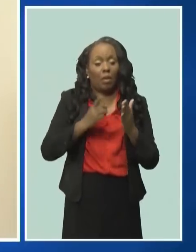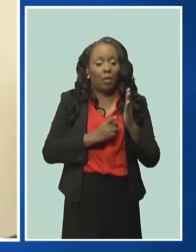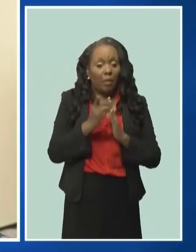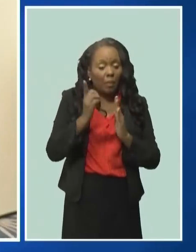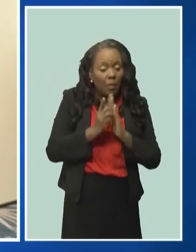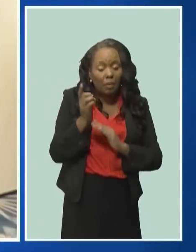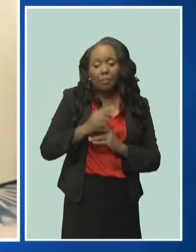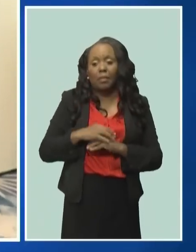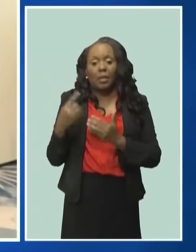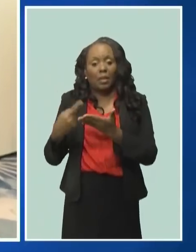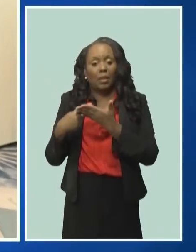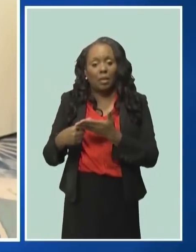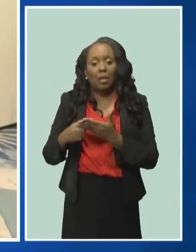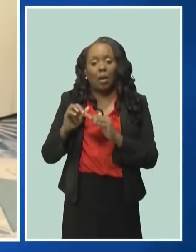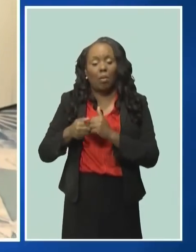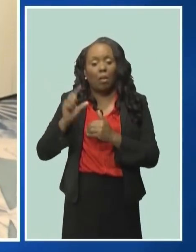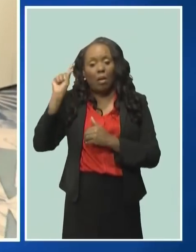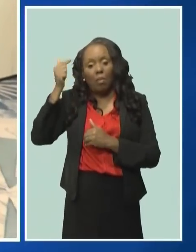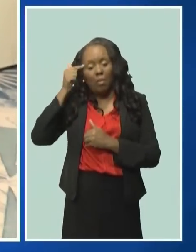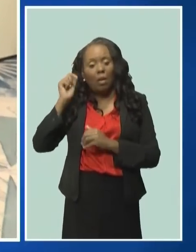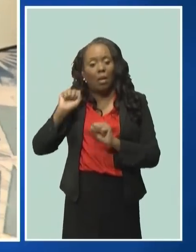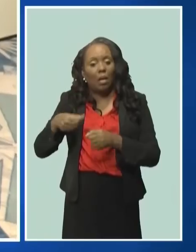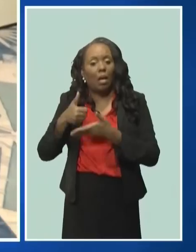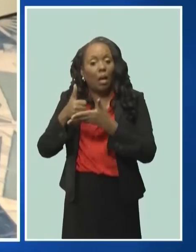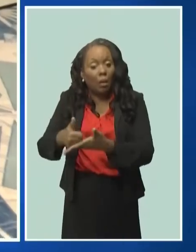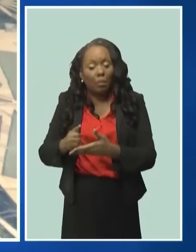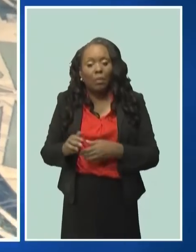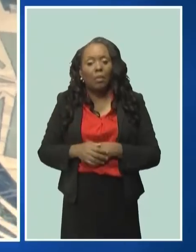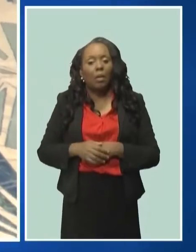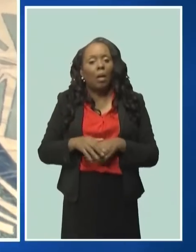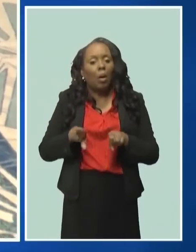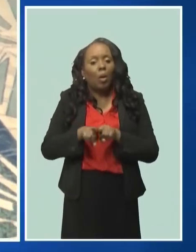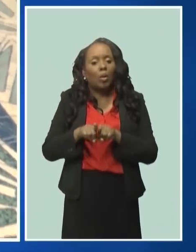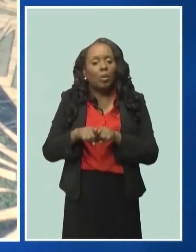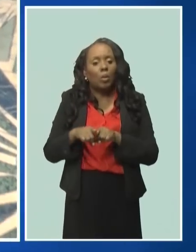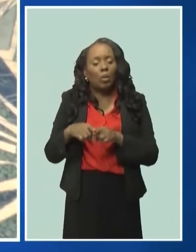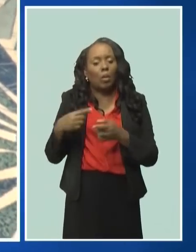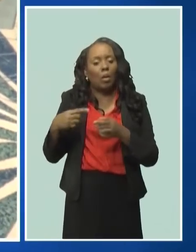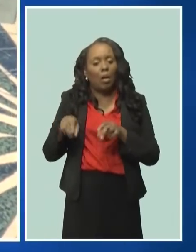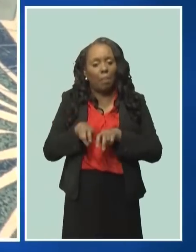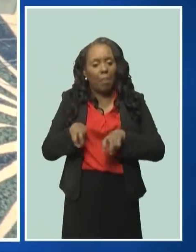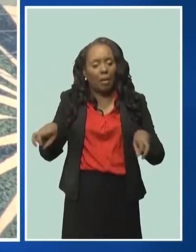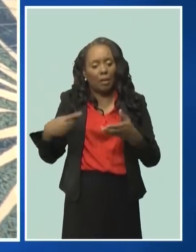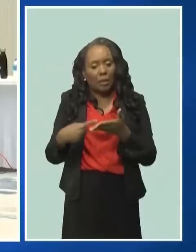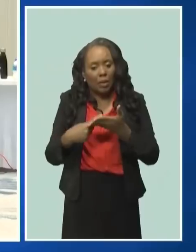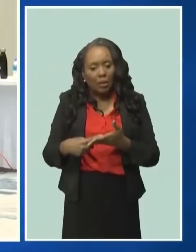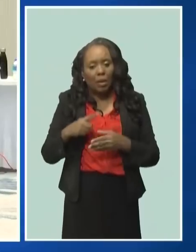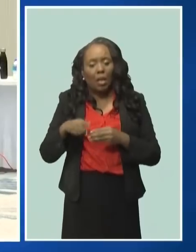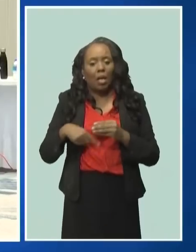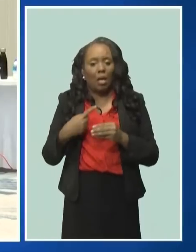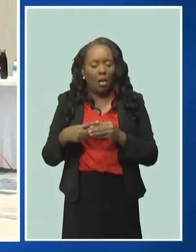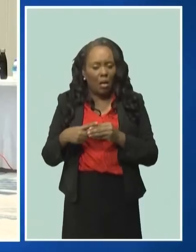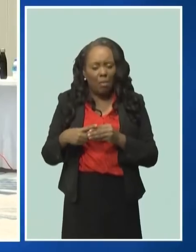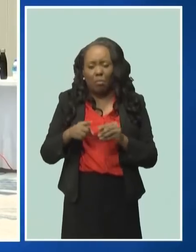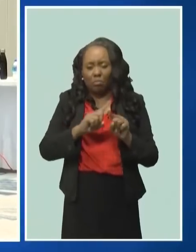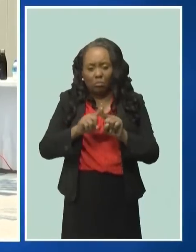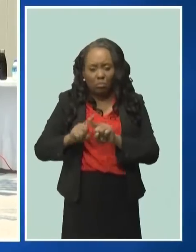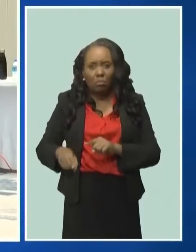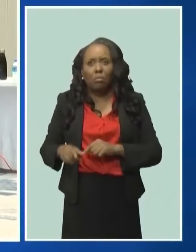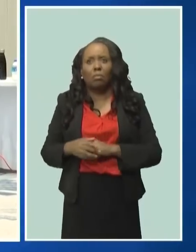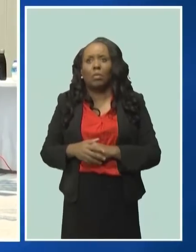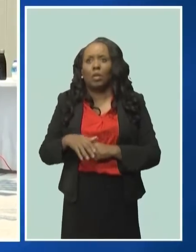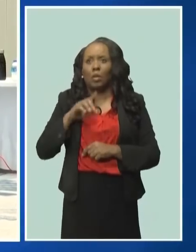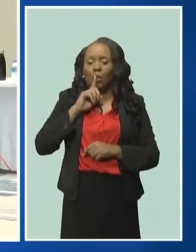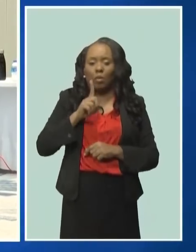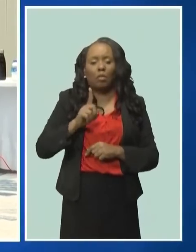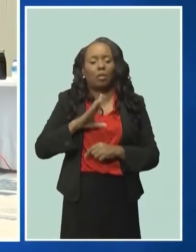government interventions, and a panel discussion on shared prosperity and economic resilience occupied the attention of the delegates